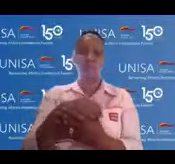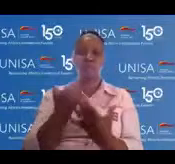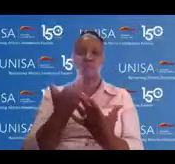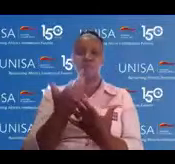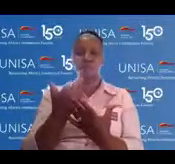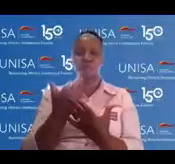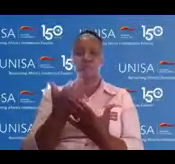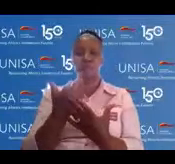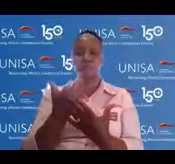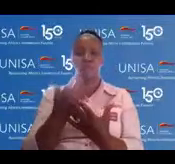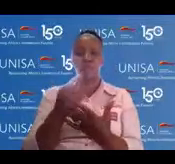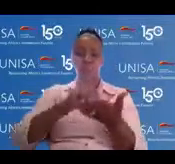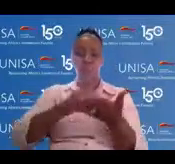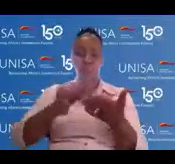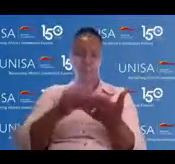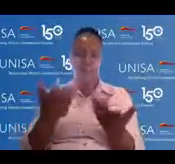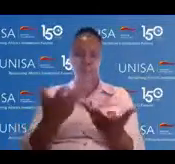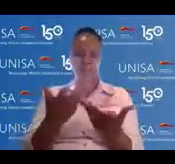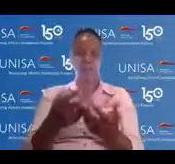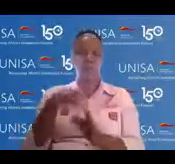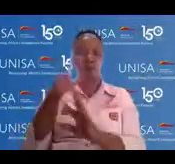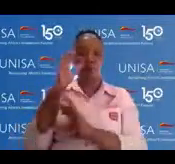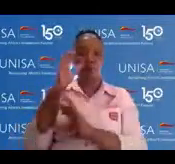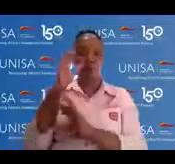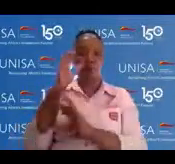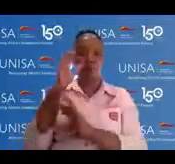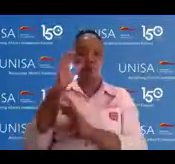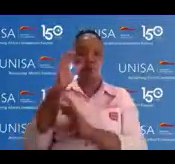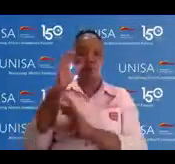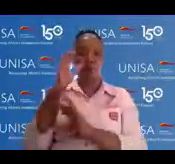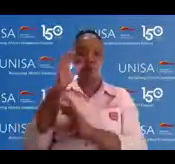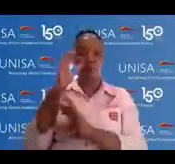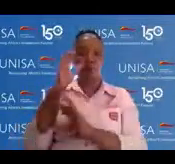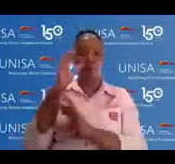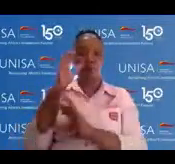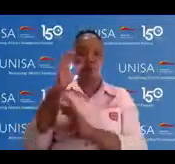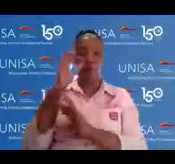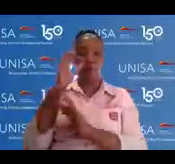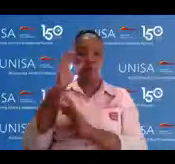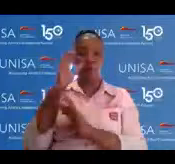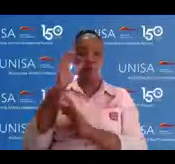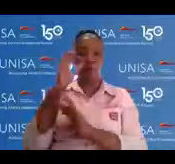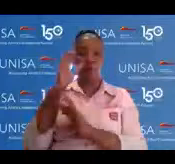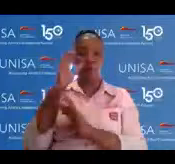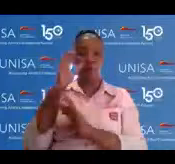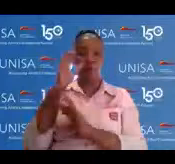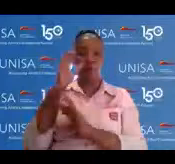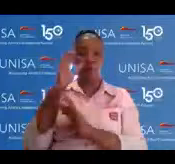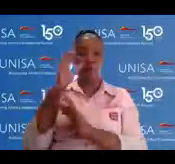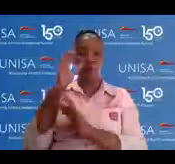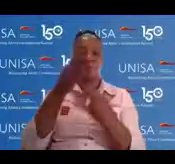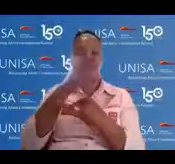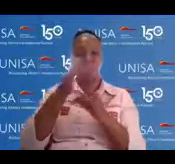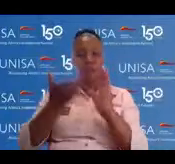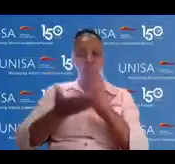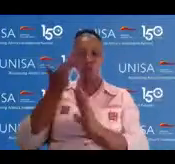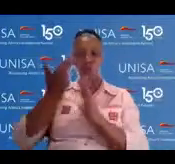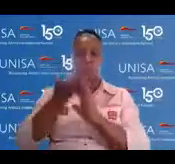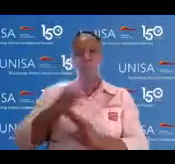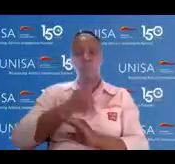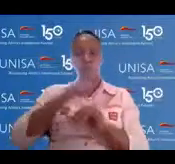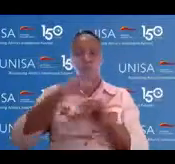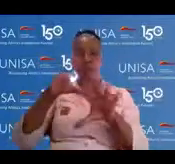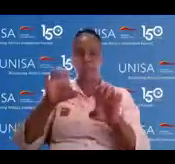handwritten, remember you can then share this to your email, access it from there to upload to myExams. So